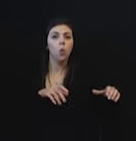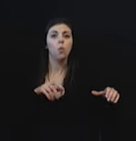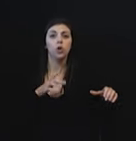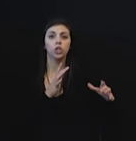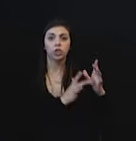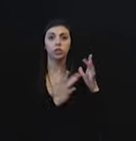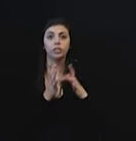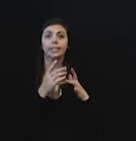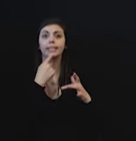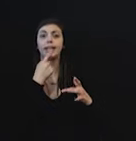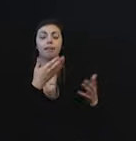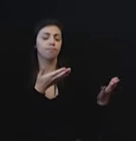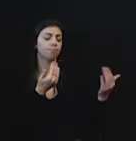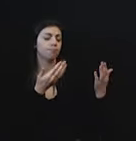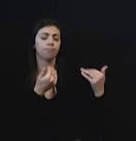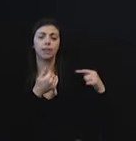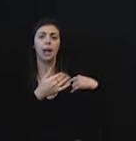on me.